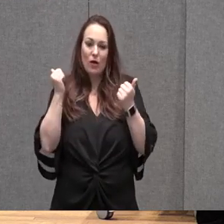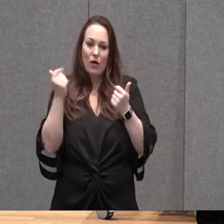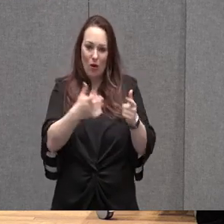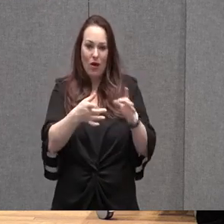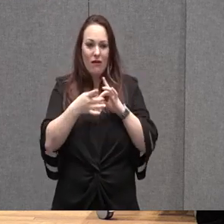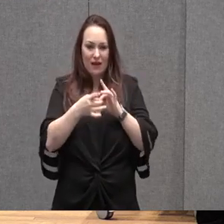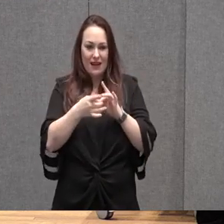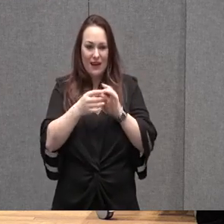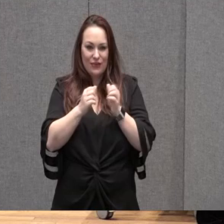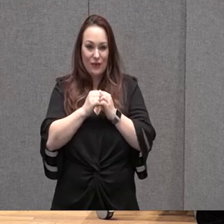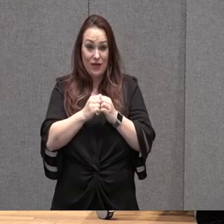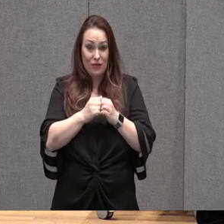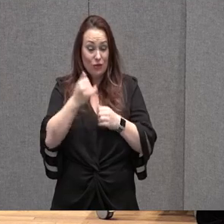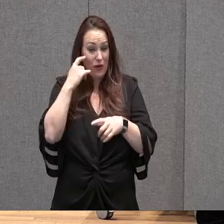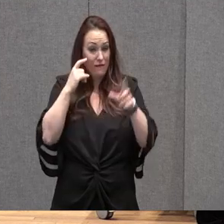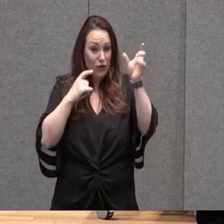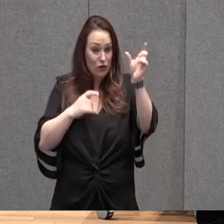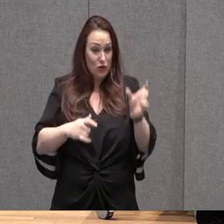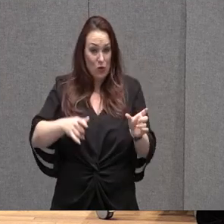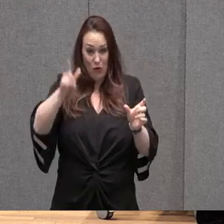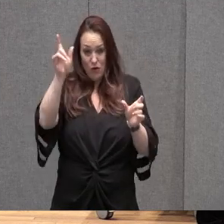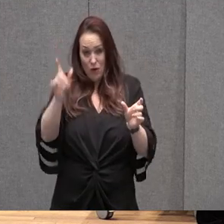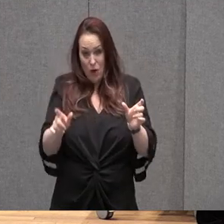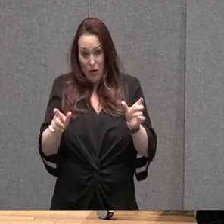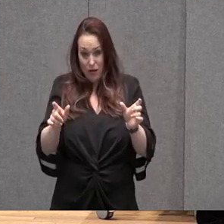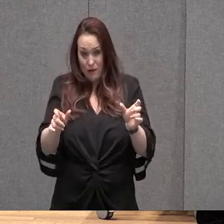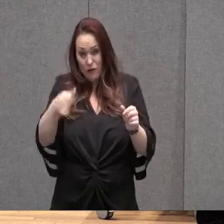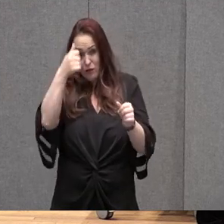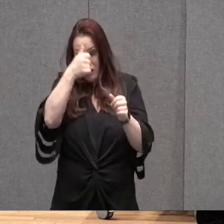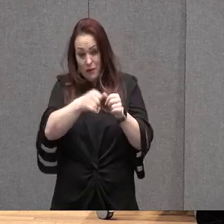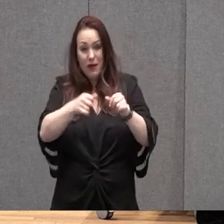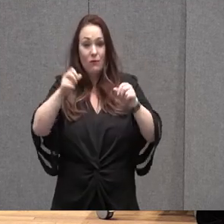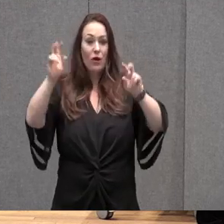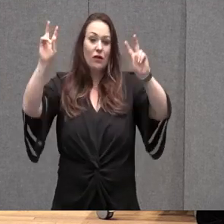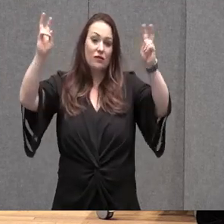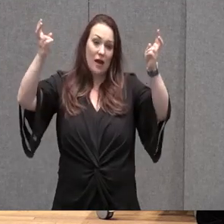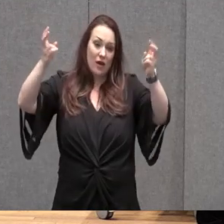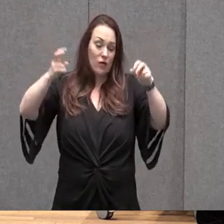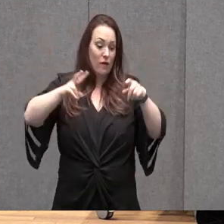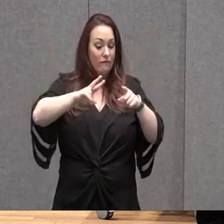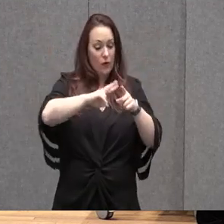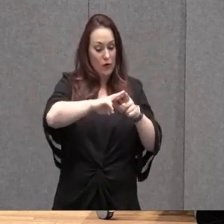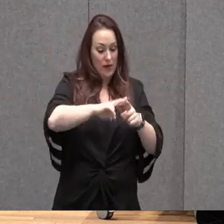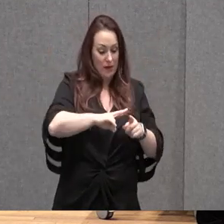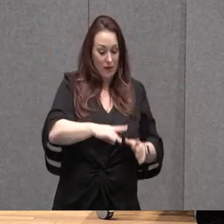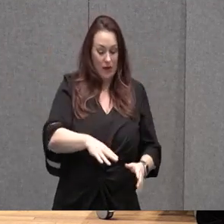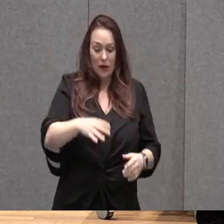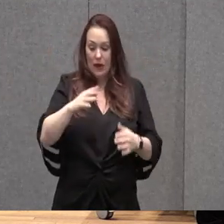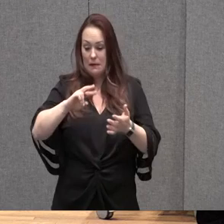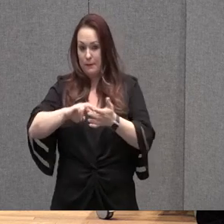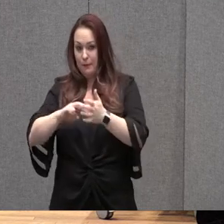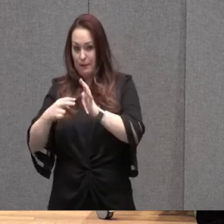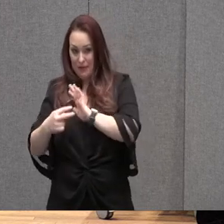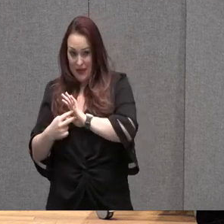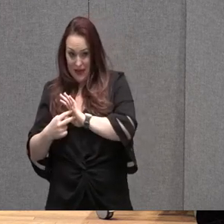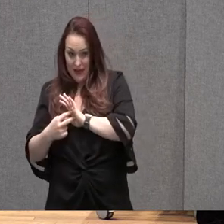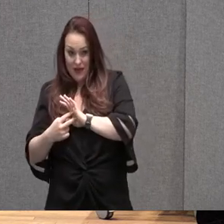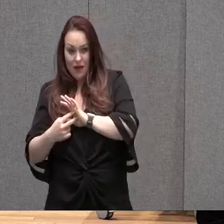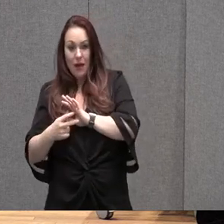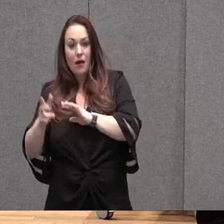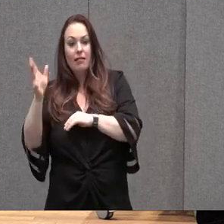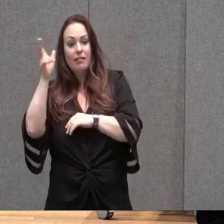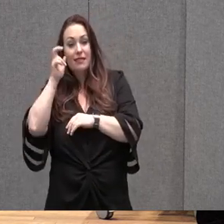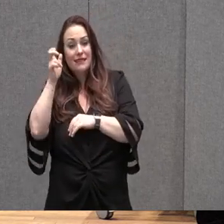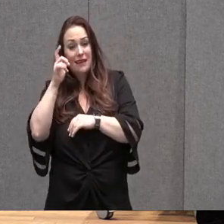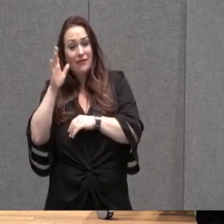So if you have your two column notes, remember you need your title, vocabulary on one side, meaning on the other. Listen for